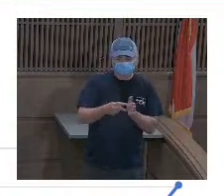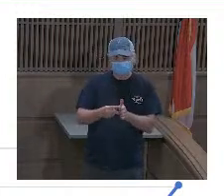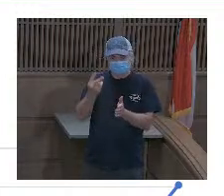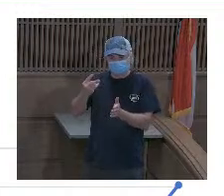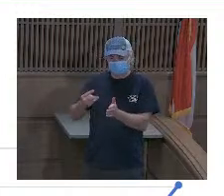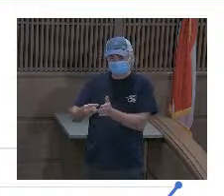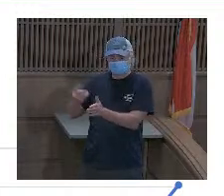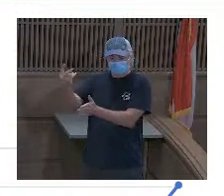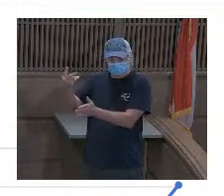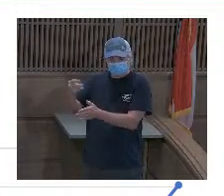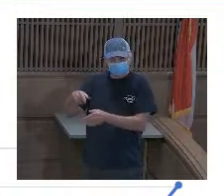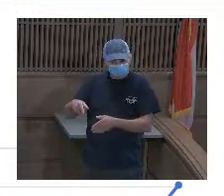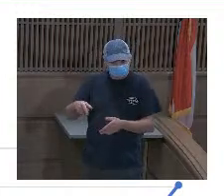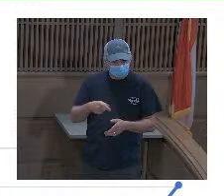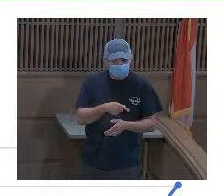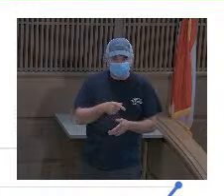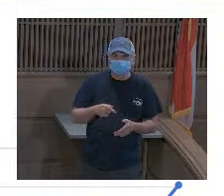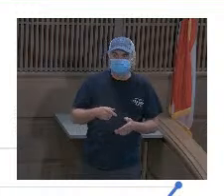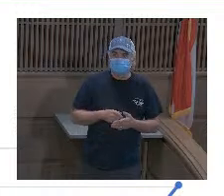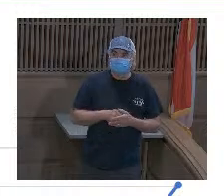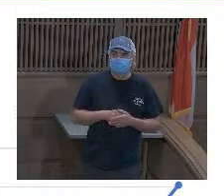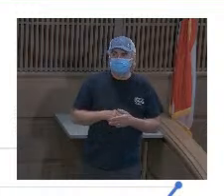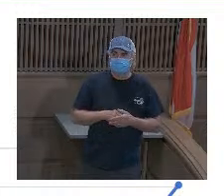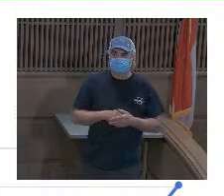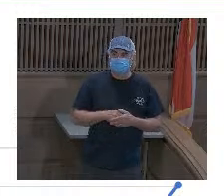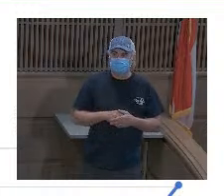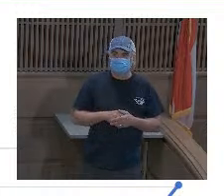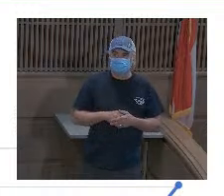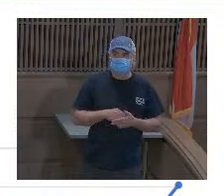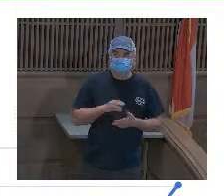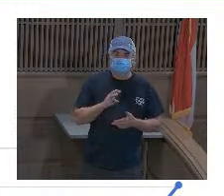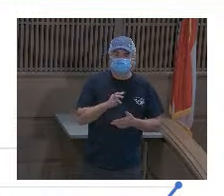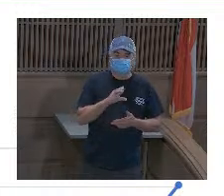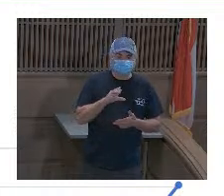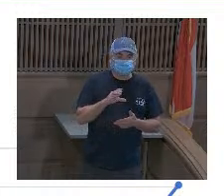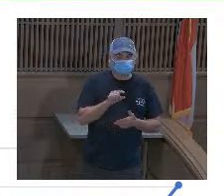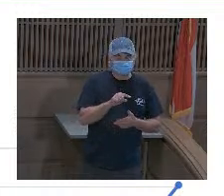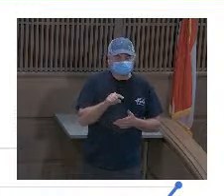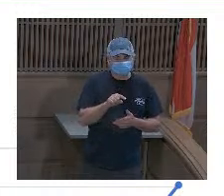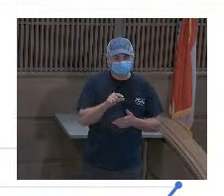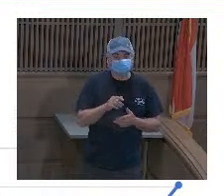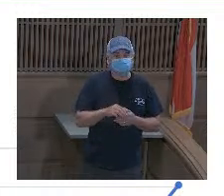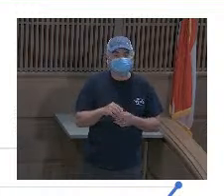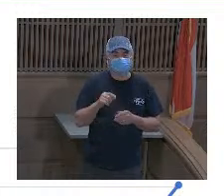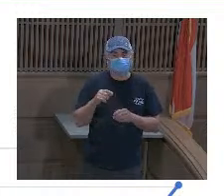is 671 as opposed to 243,